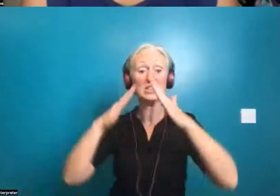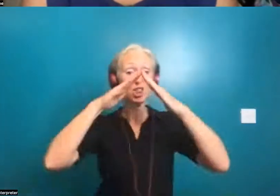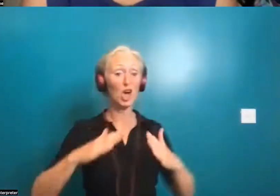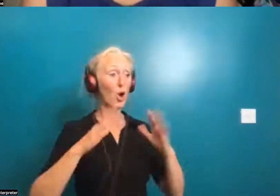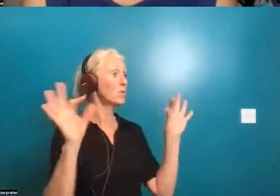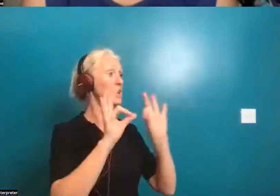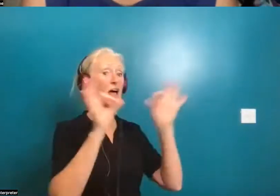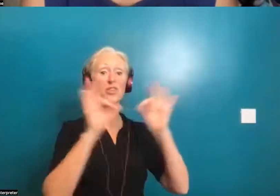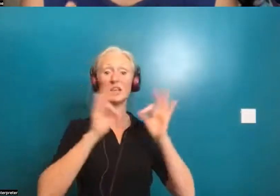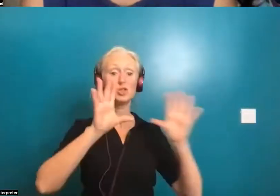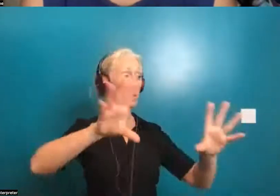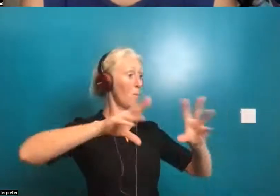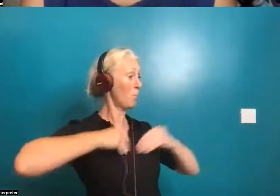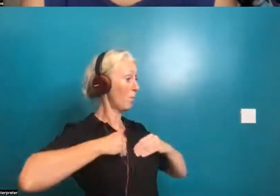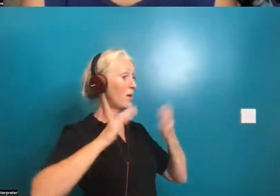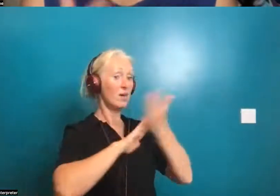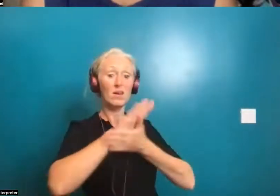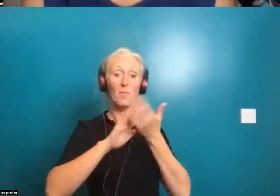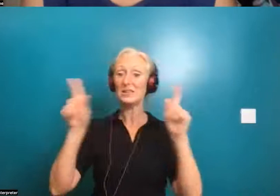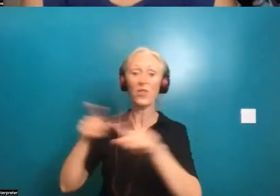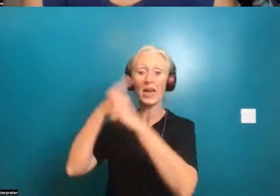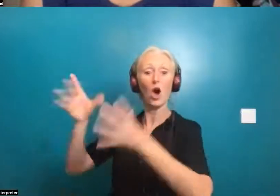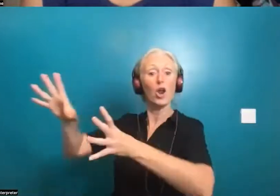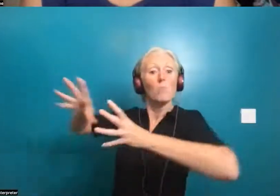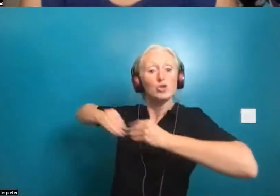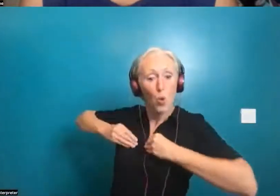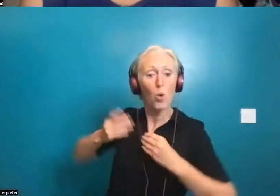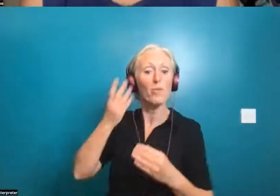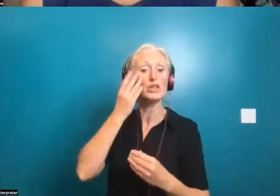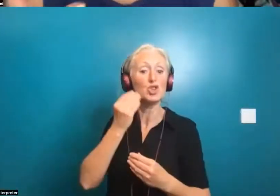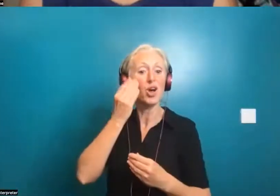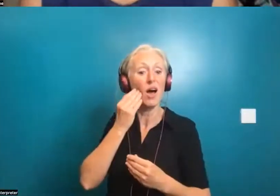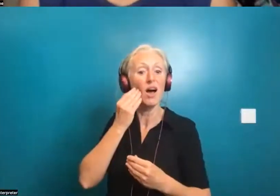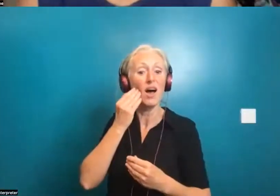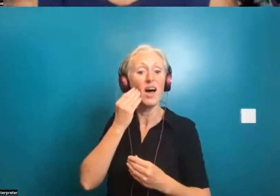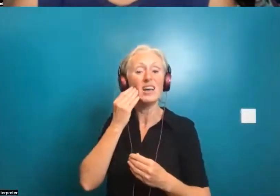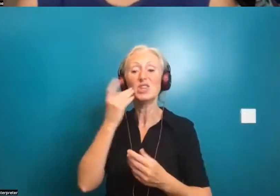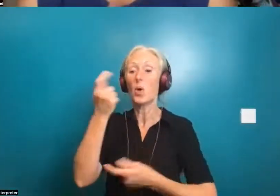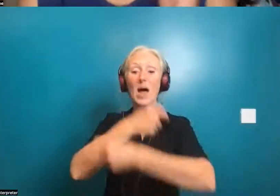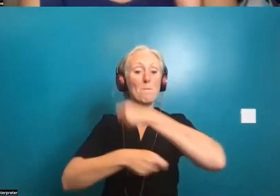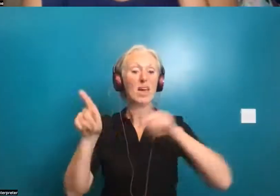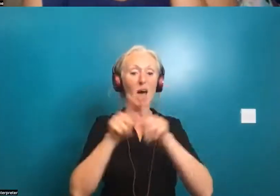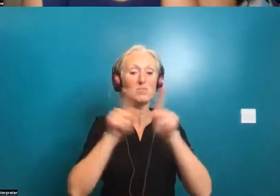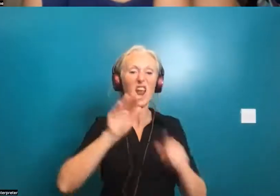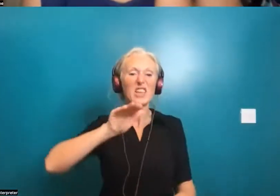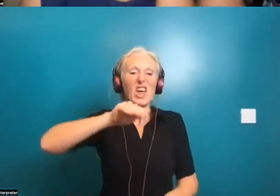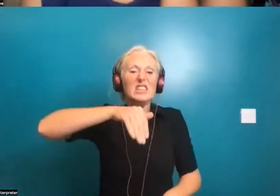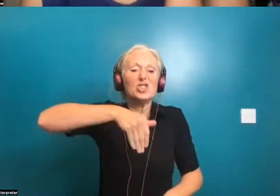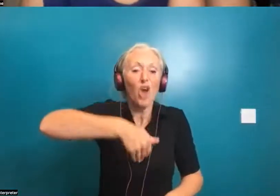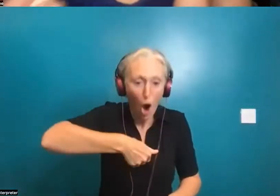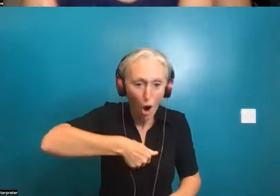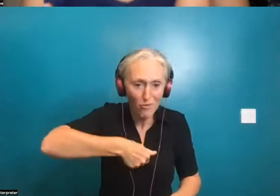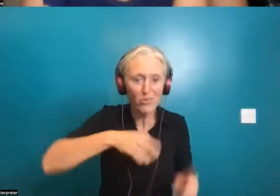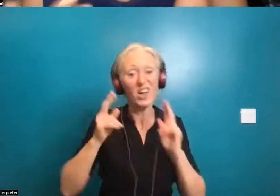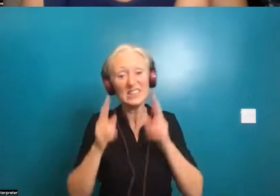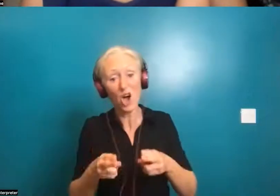can't uptake those glucose and sugars, and they starve to death, and that causes them to obviously degenerate. So